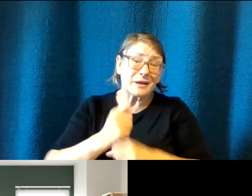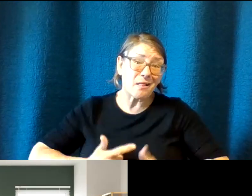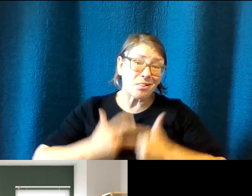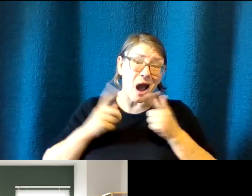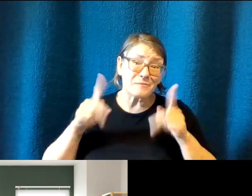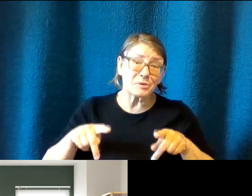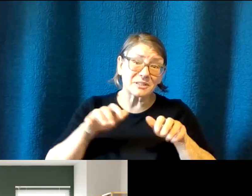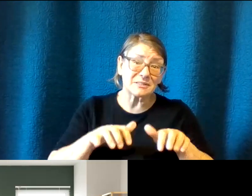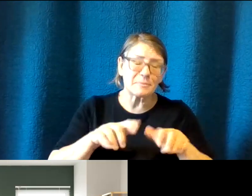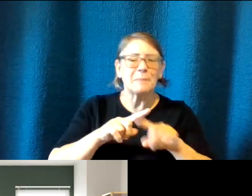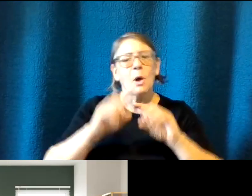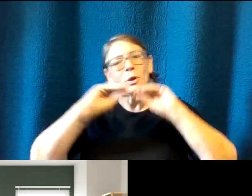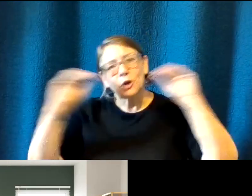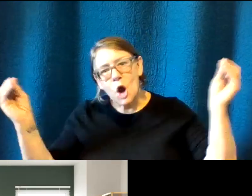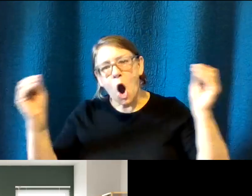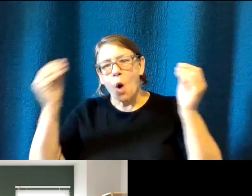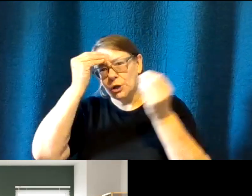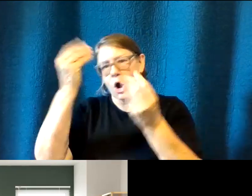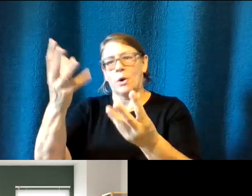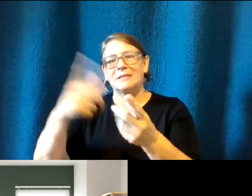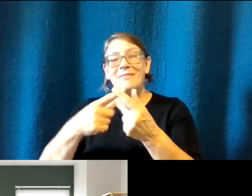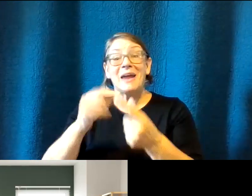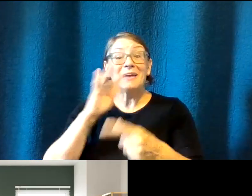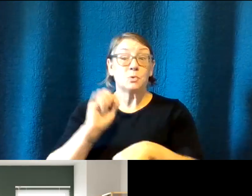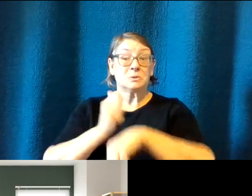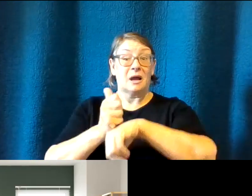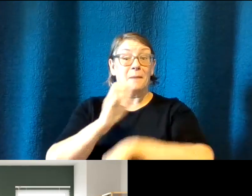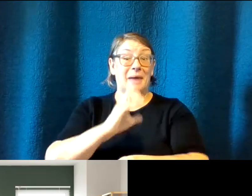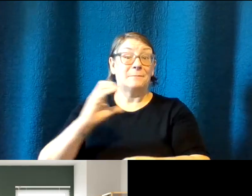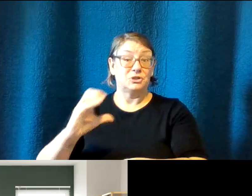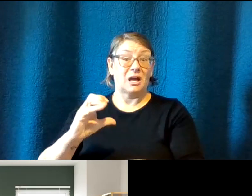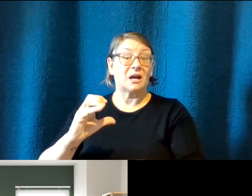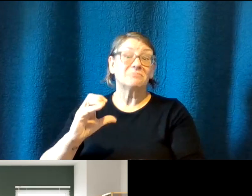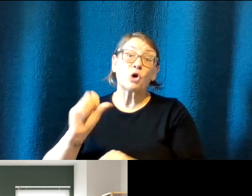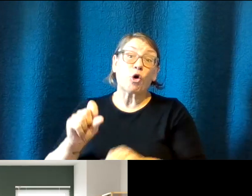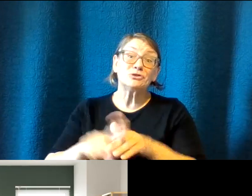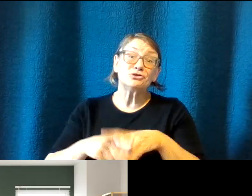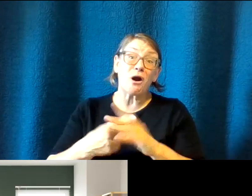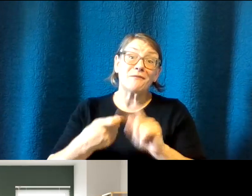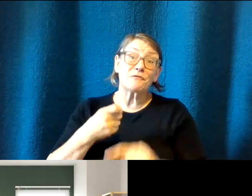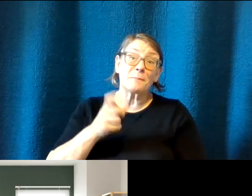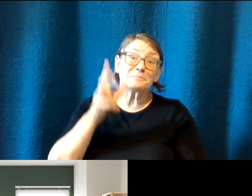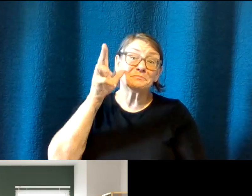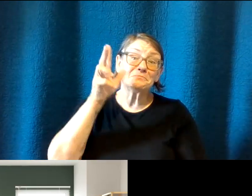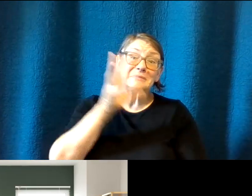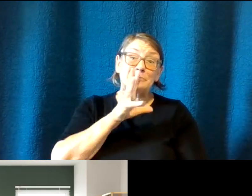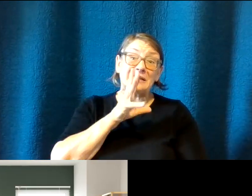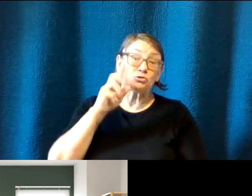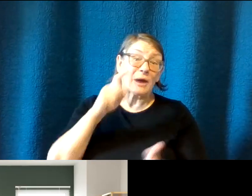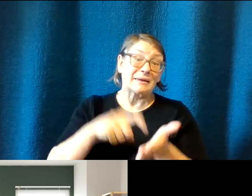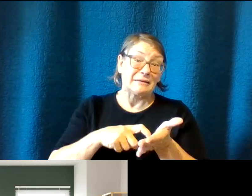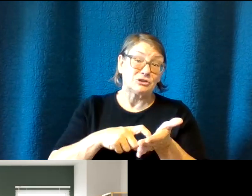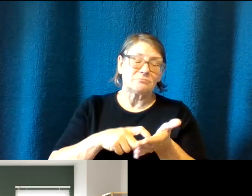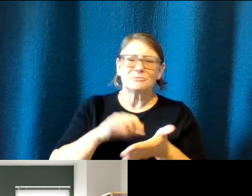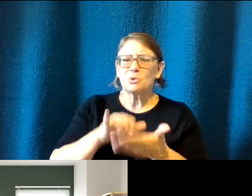with no notice, as long as you enable it in your settings, you can have the automatic speech recognition. So those are 2 things that